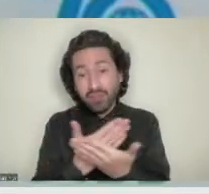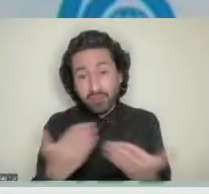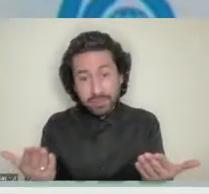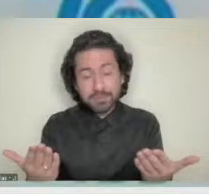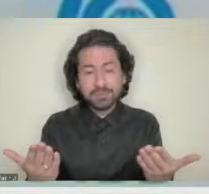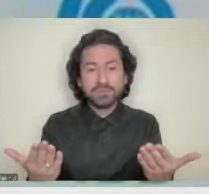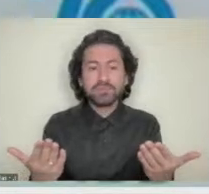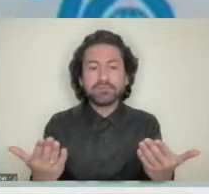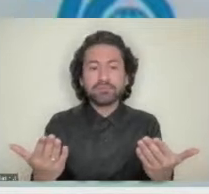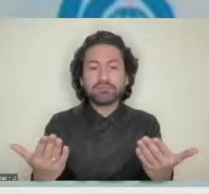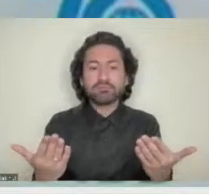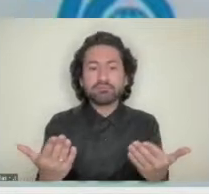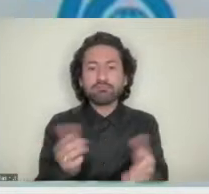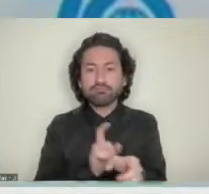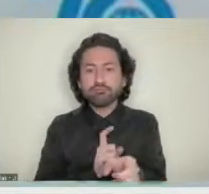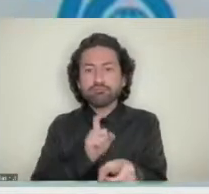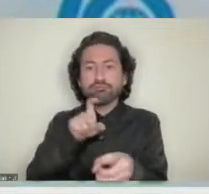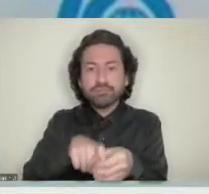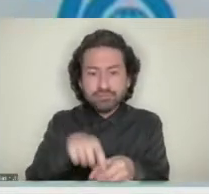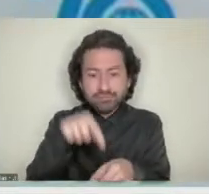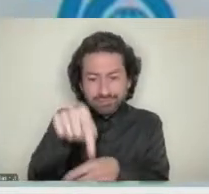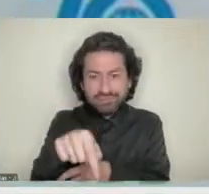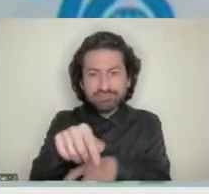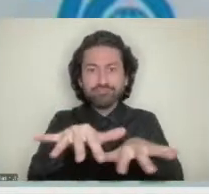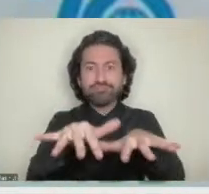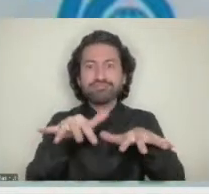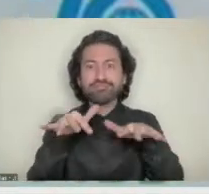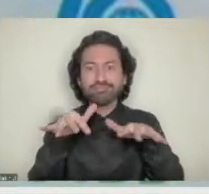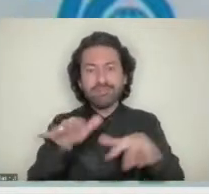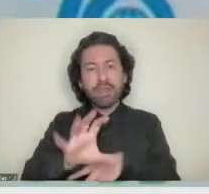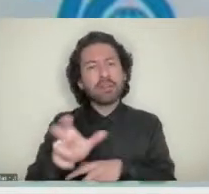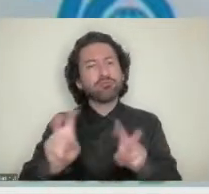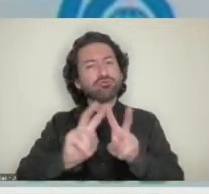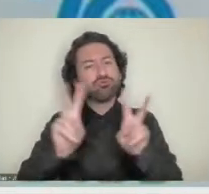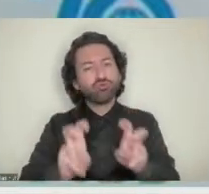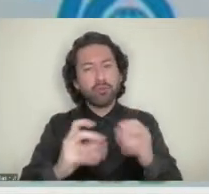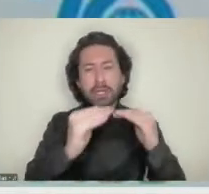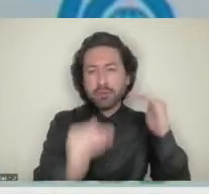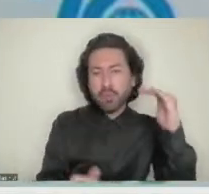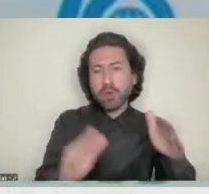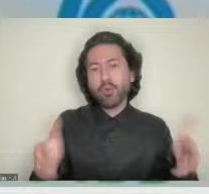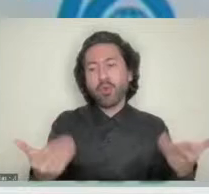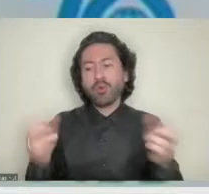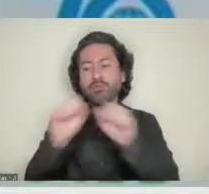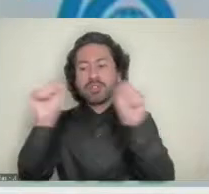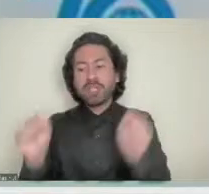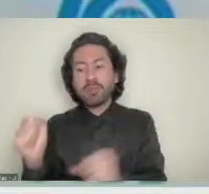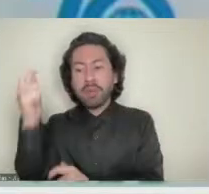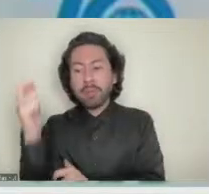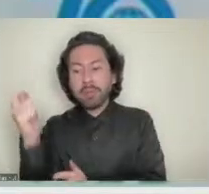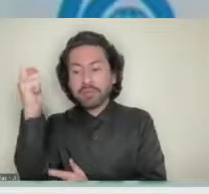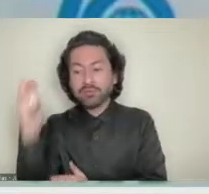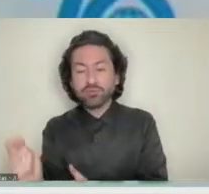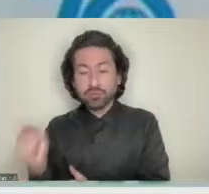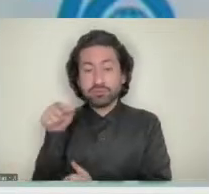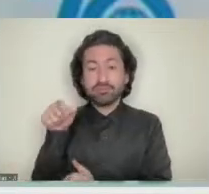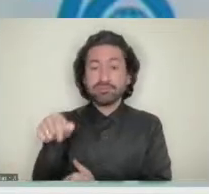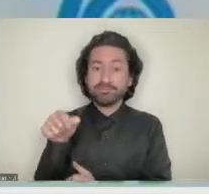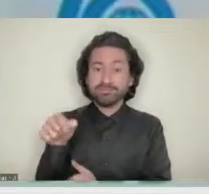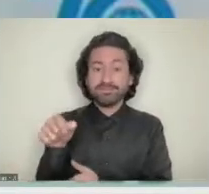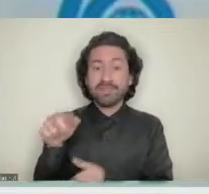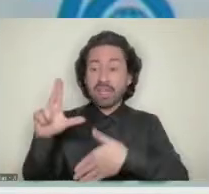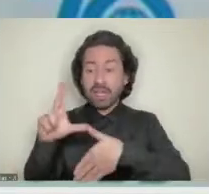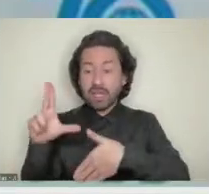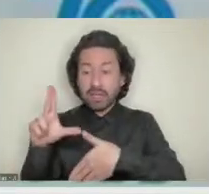for inviting us to participate in this regional seminar on inequalities and pension systems in Latin